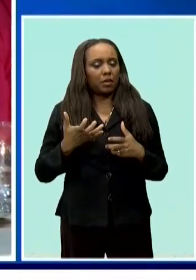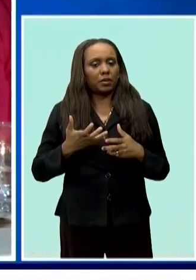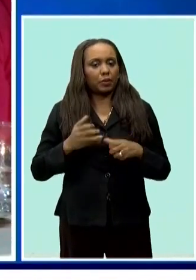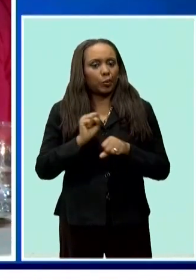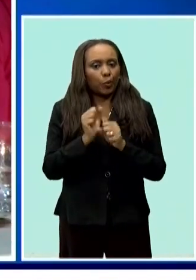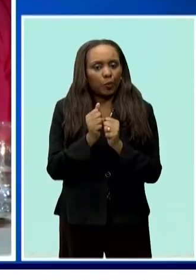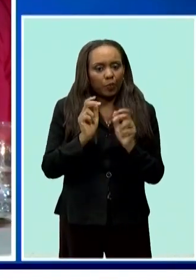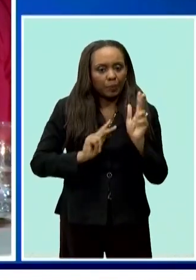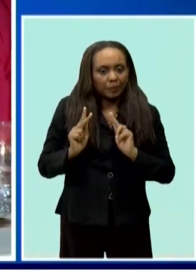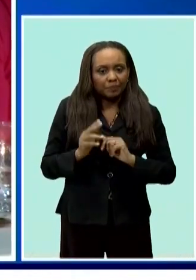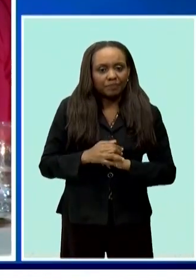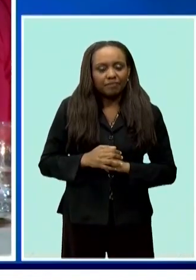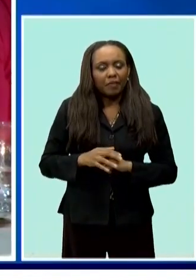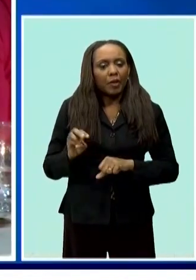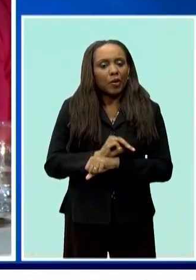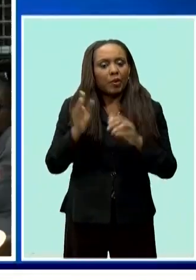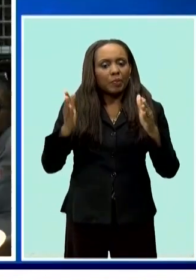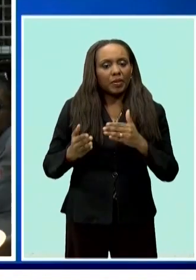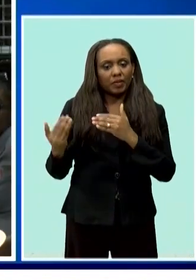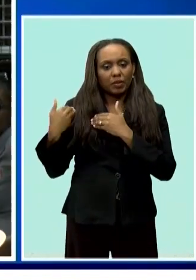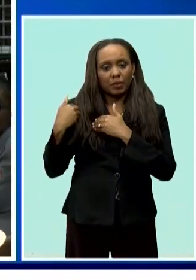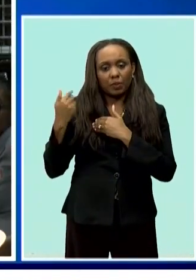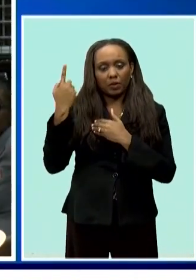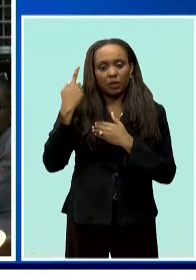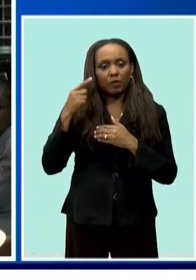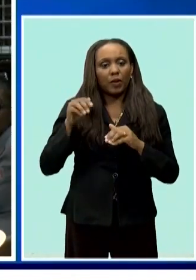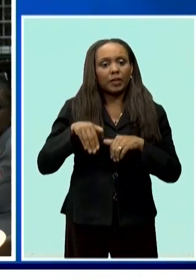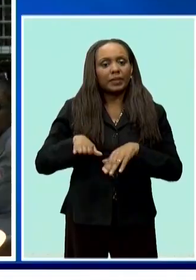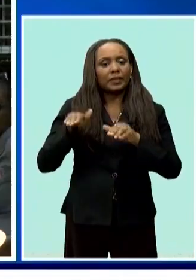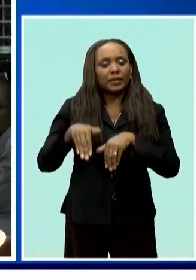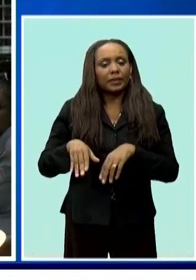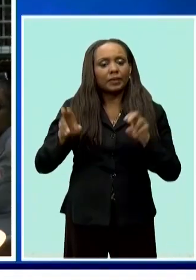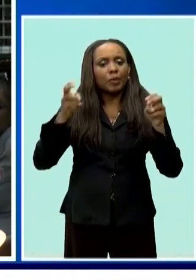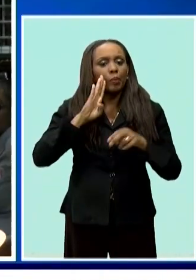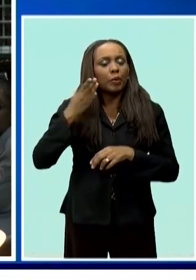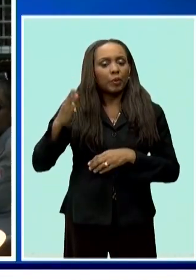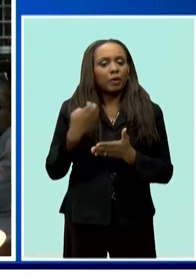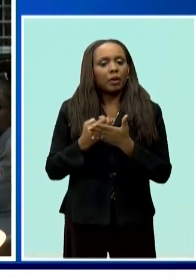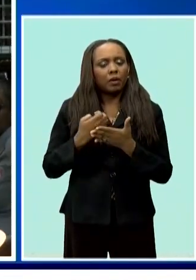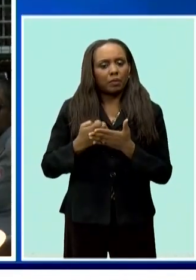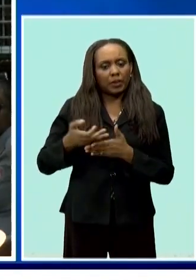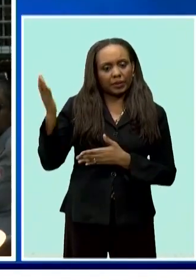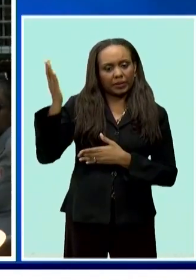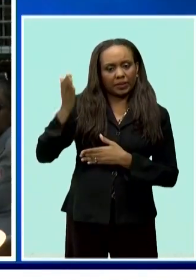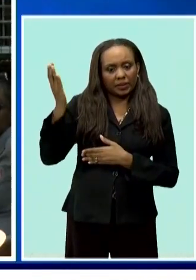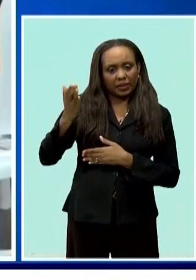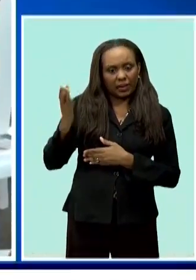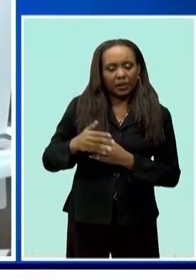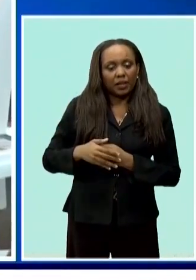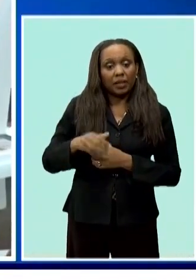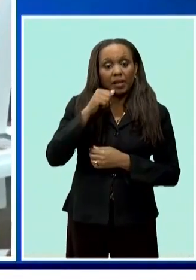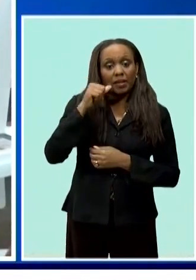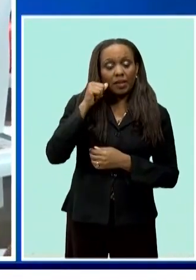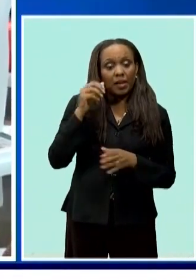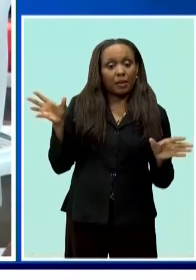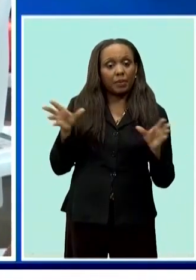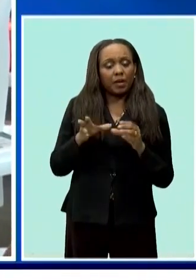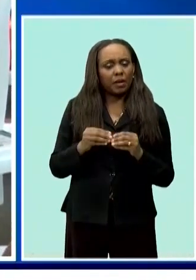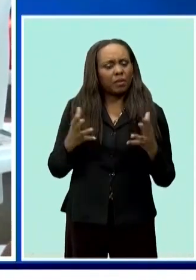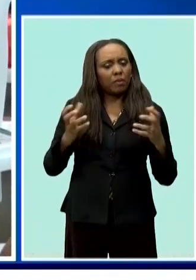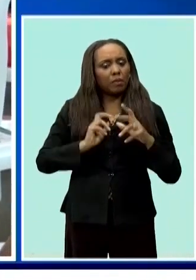me, I guess the lesson there is just keep the drapes closed. I suppose I can agree with that. Good advice. Thank you so much, Sharika.